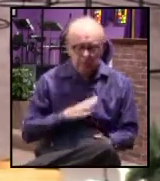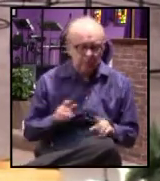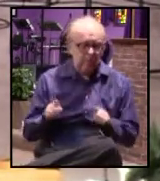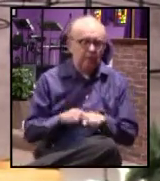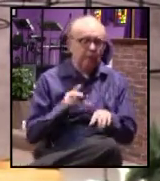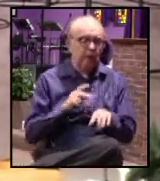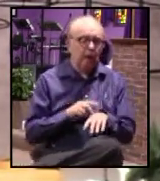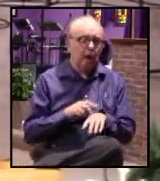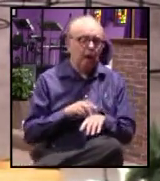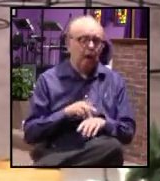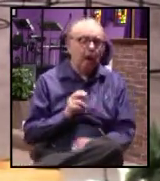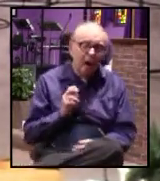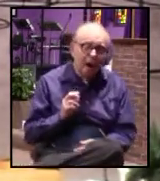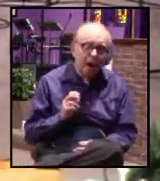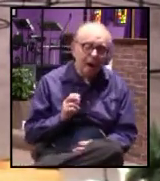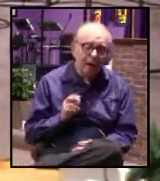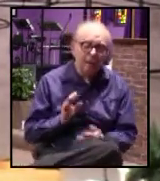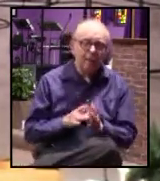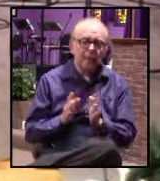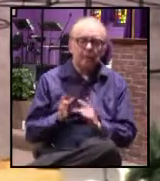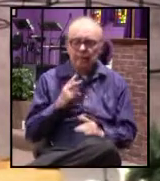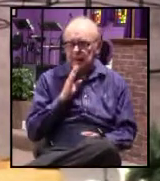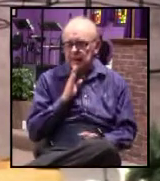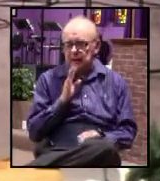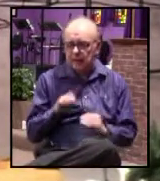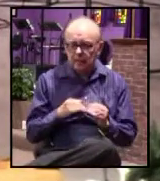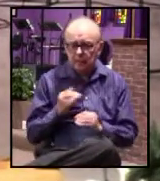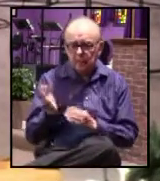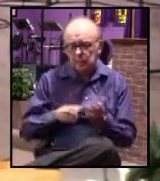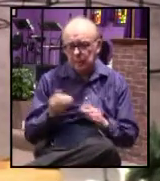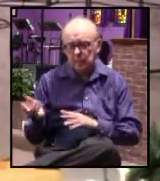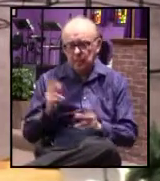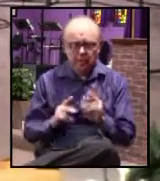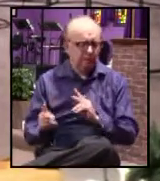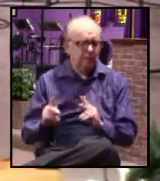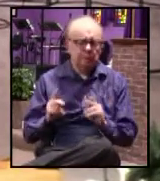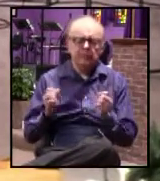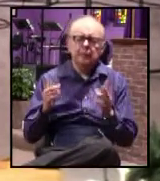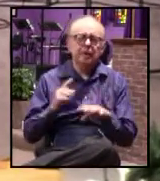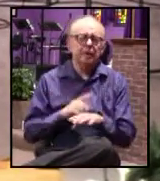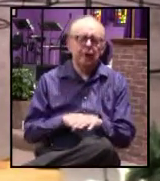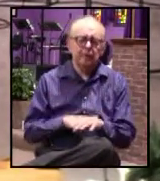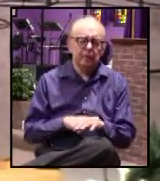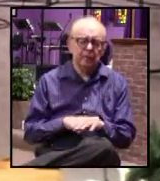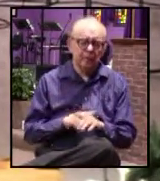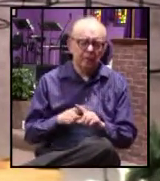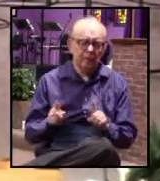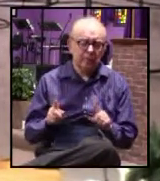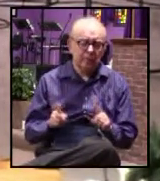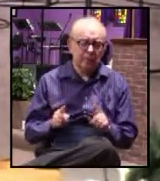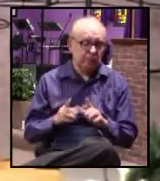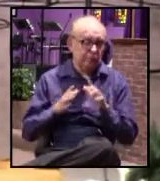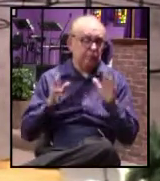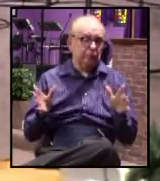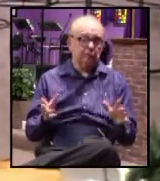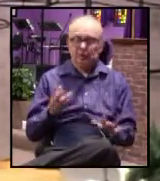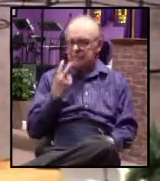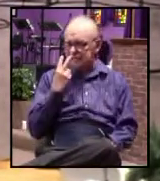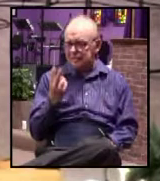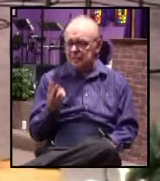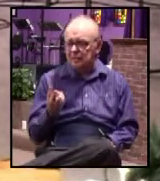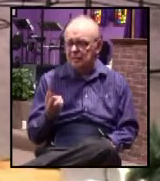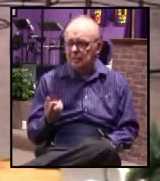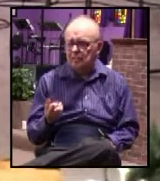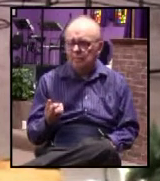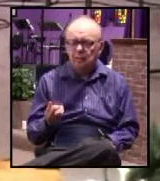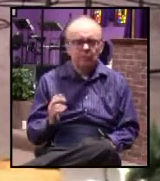were speechless. Jesus had spoken about serving others countless times, but this was too much.